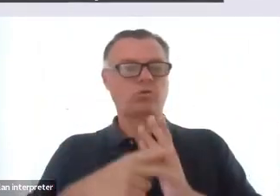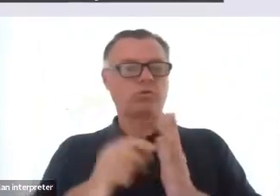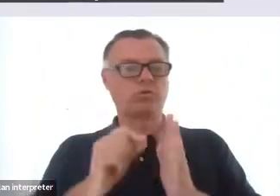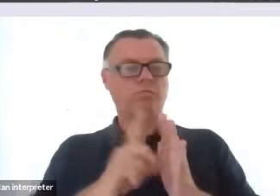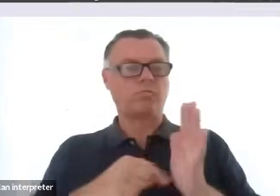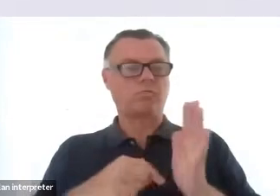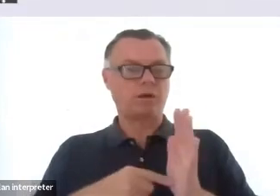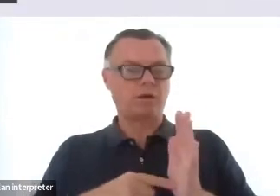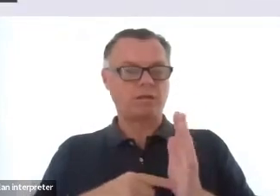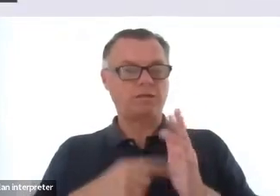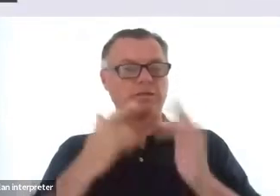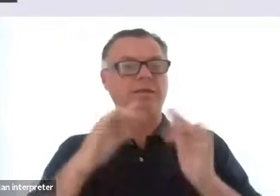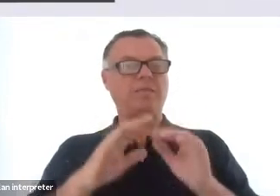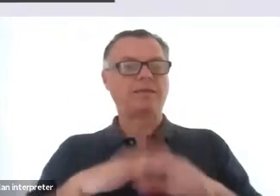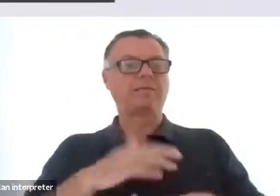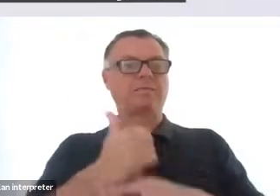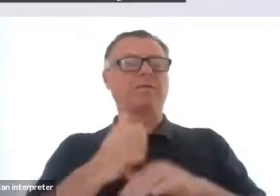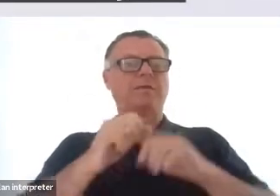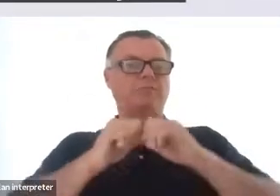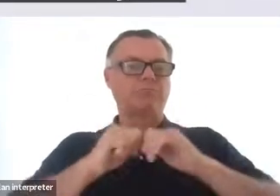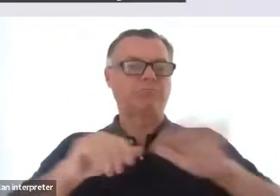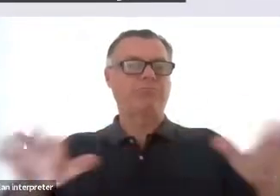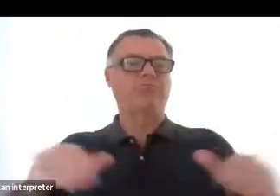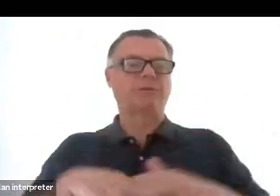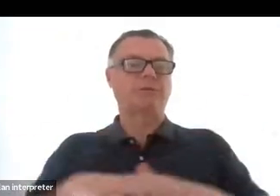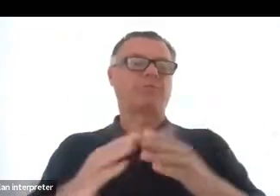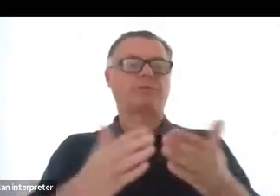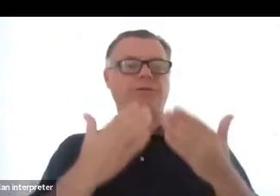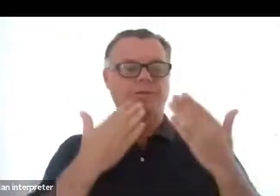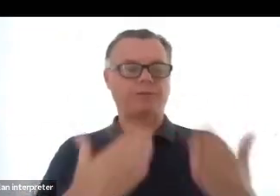Social Spectrum across the communities. Thank you.